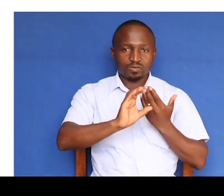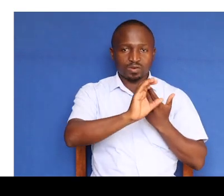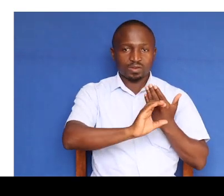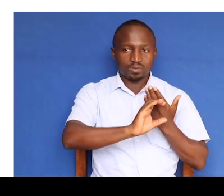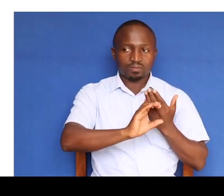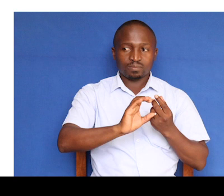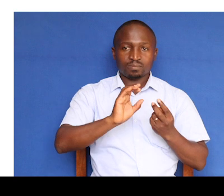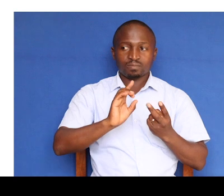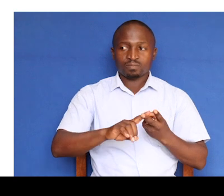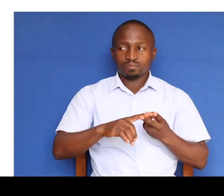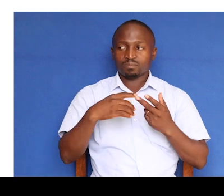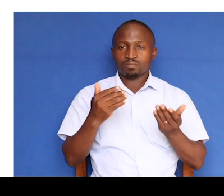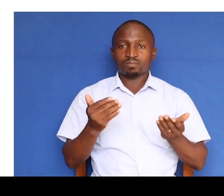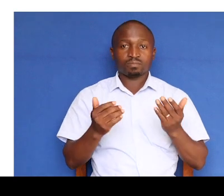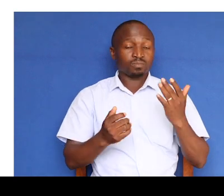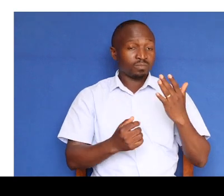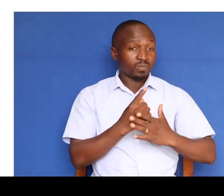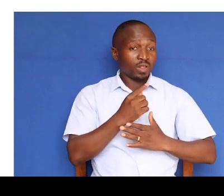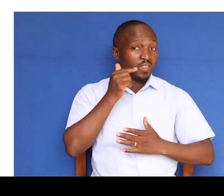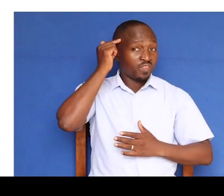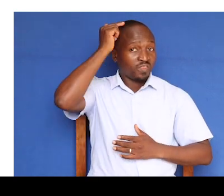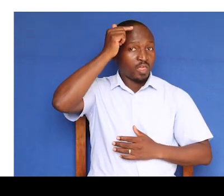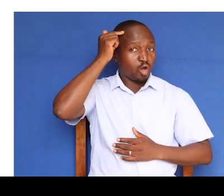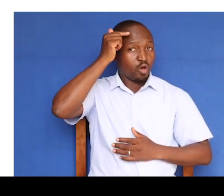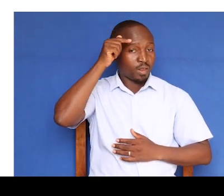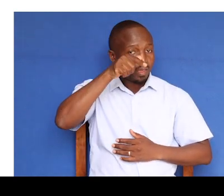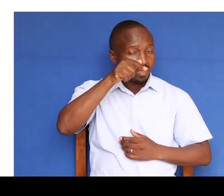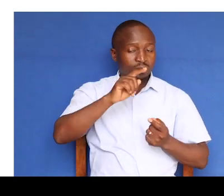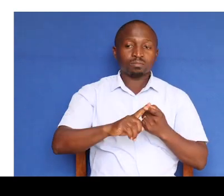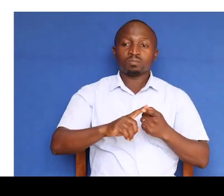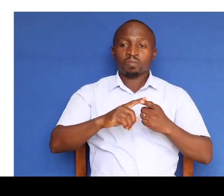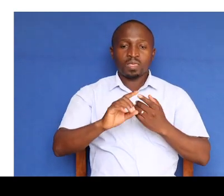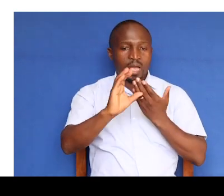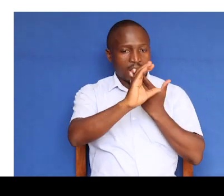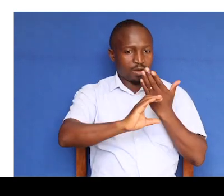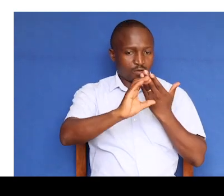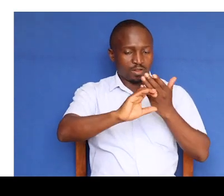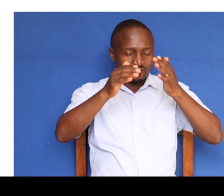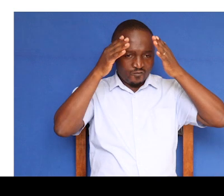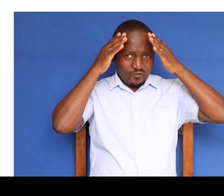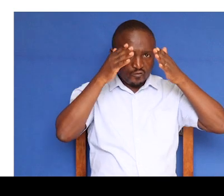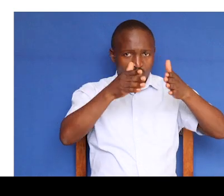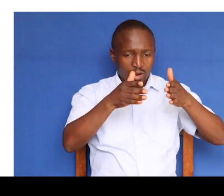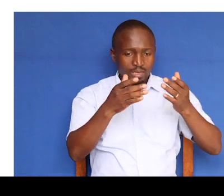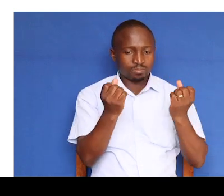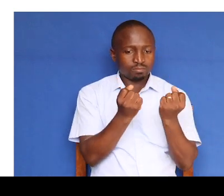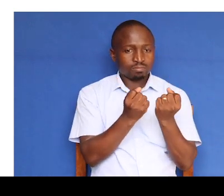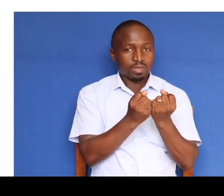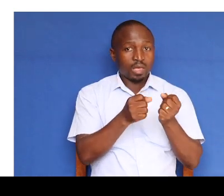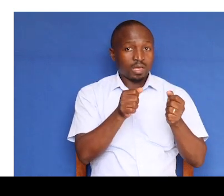Therefore, according to this theory, countries should specialize in production of